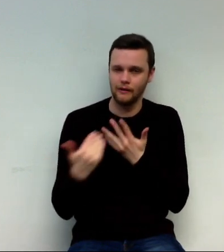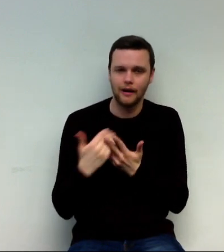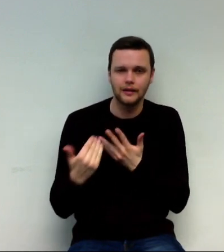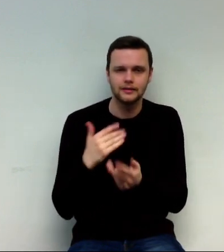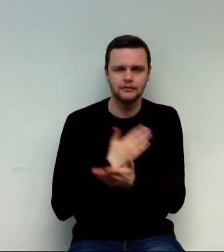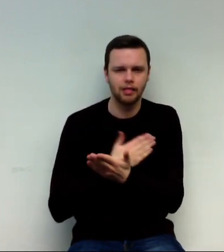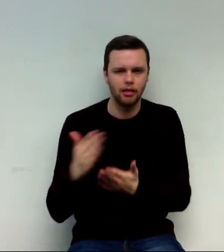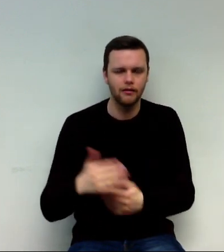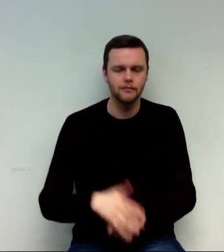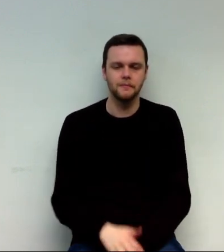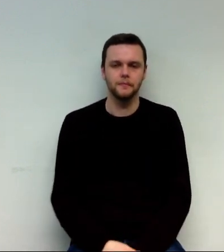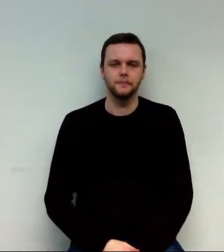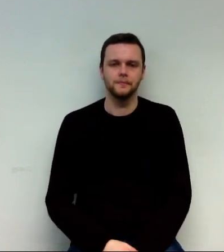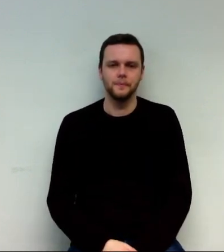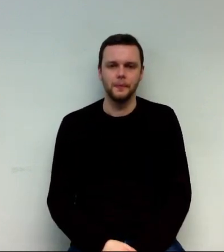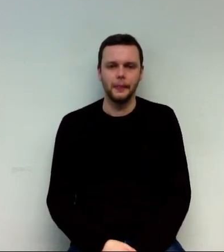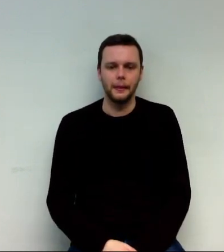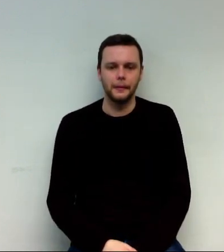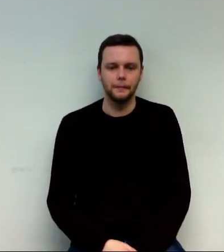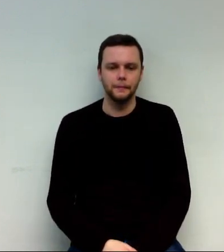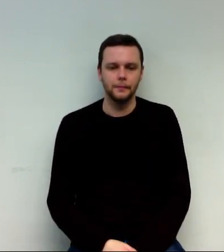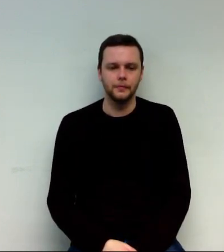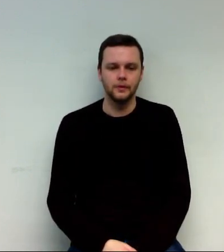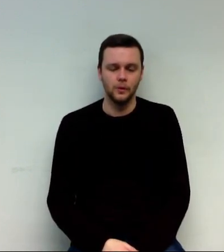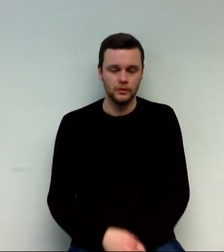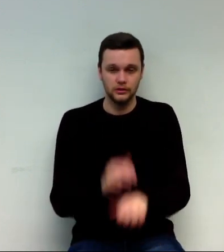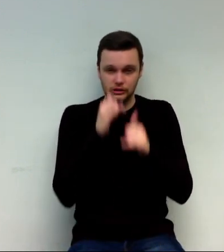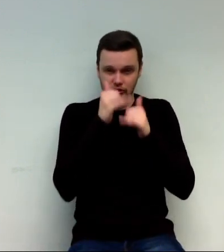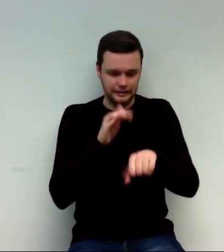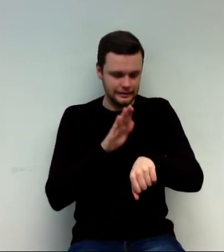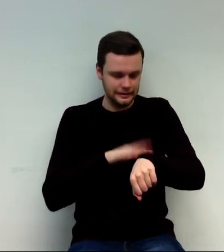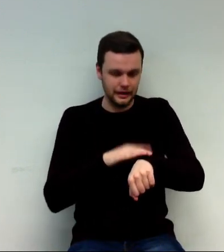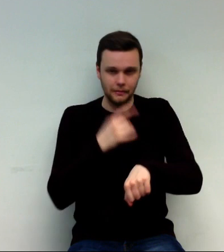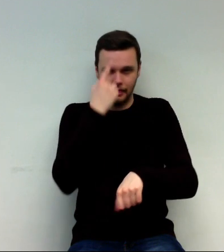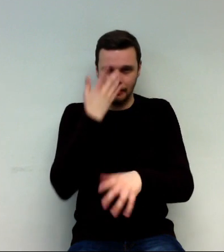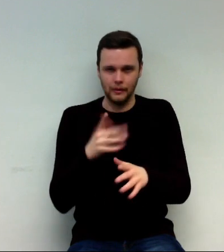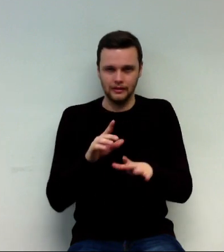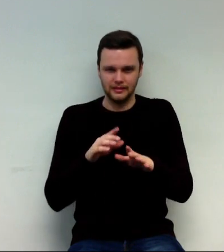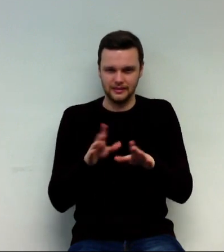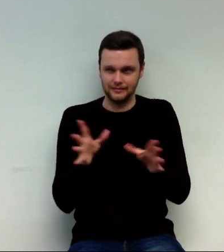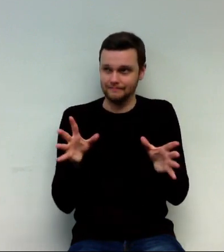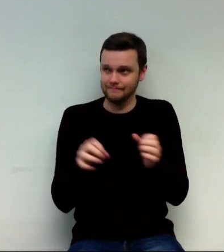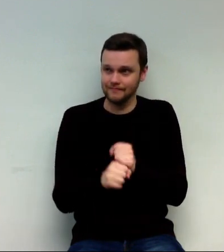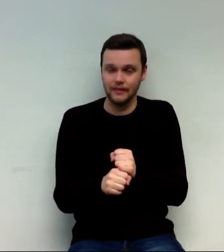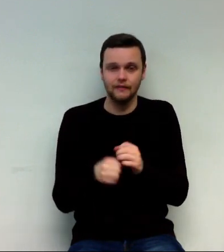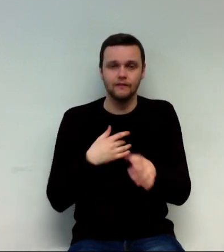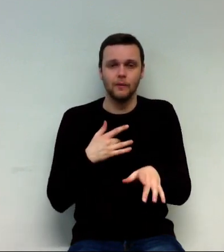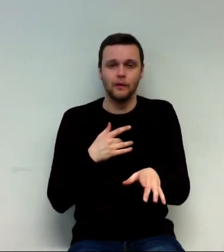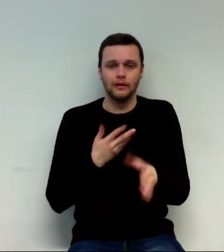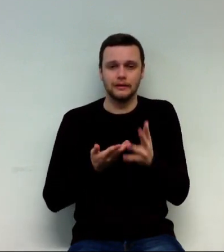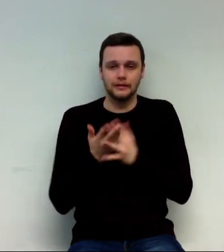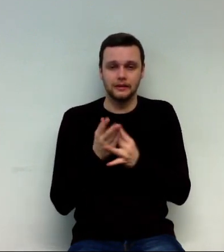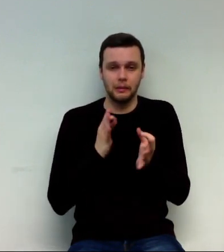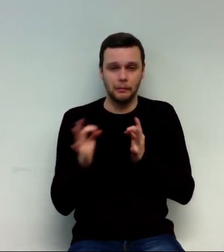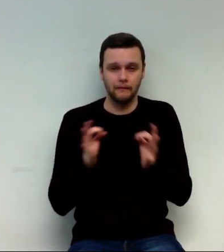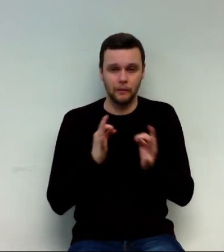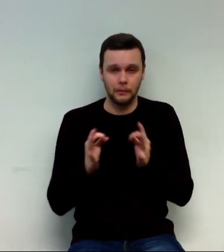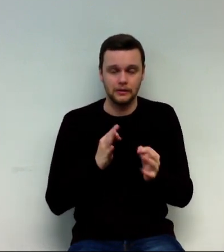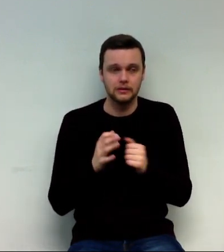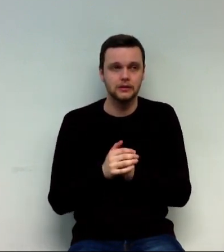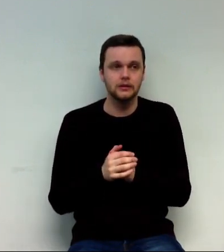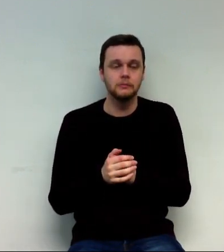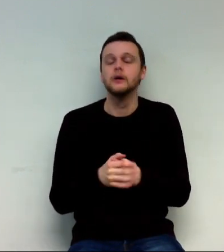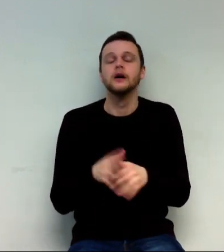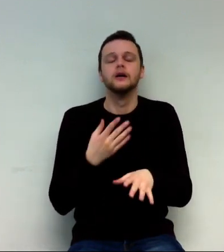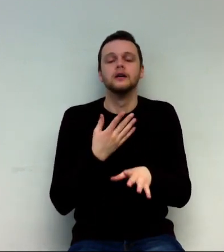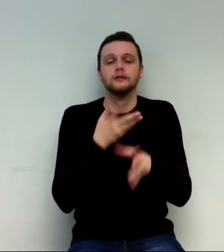clear. So just looking at the time we have, I think that we're going to have to wrap up there on accessible performance types. But like the guy said, we have a range of